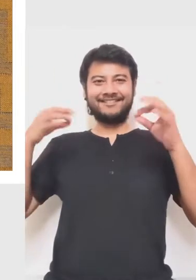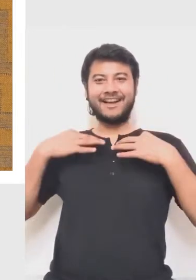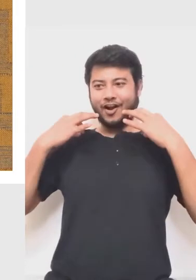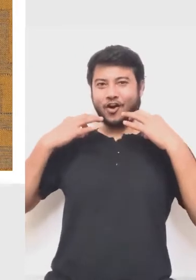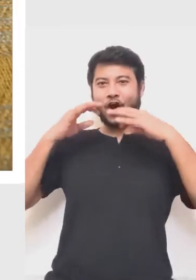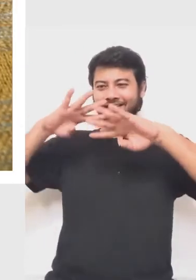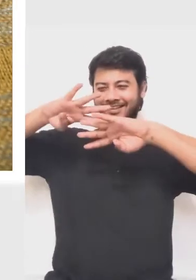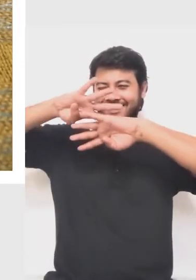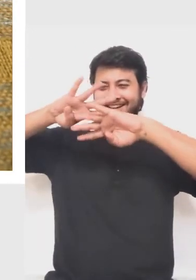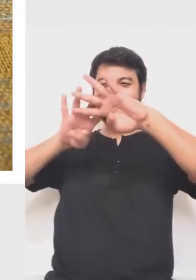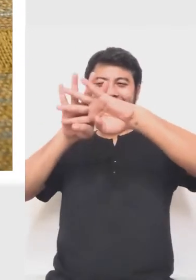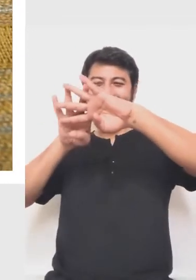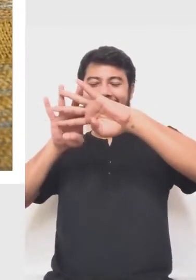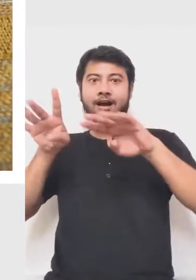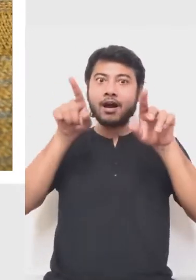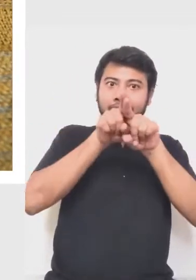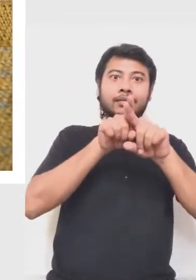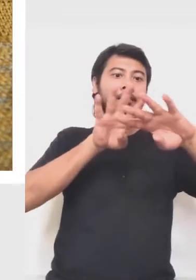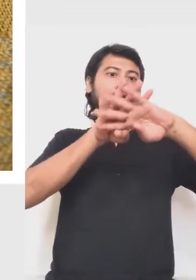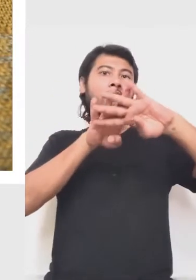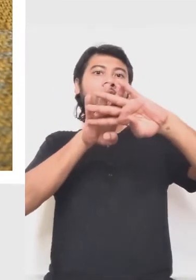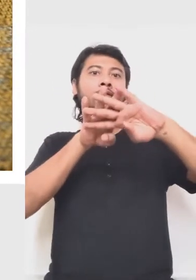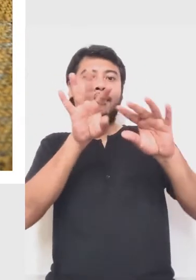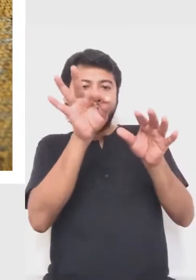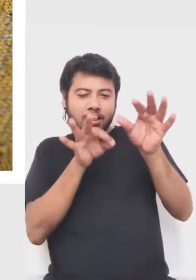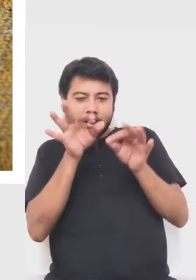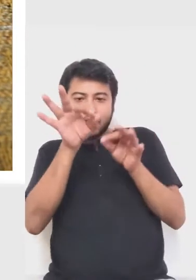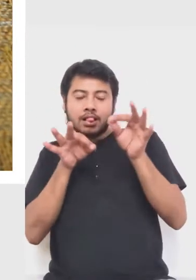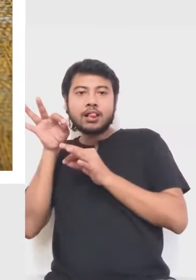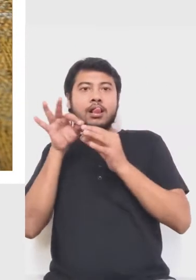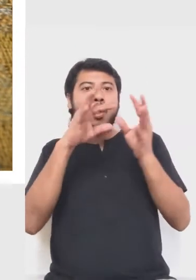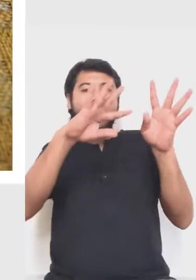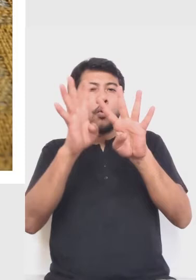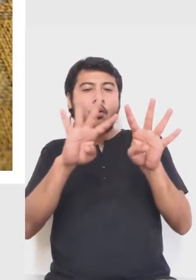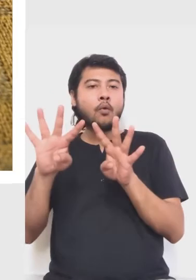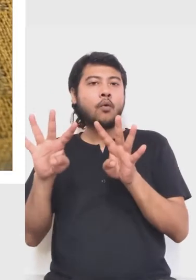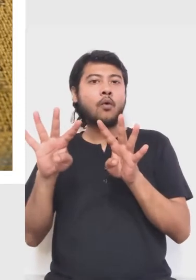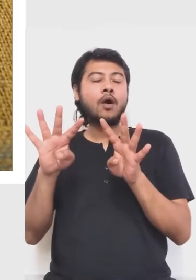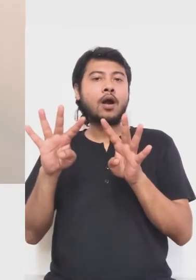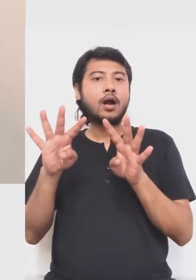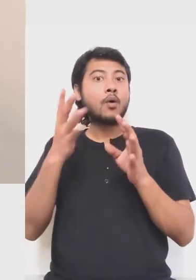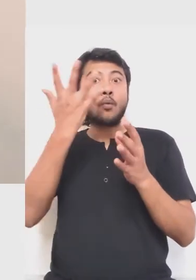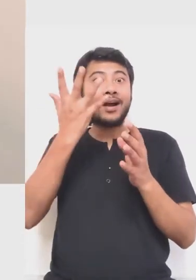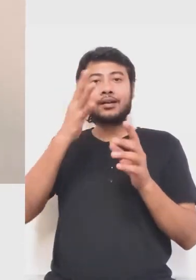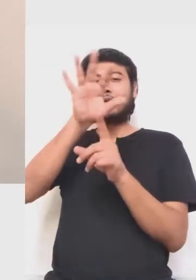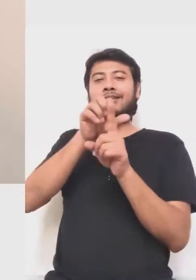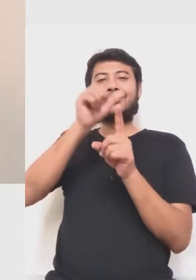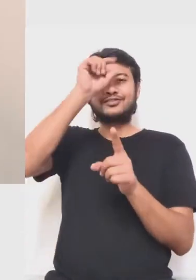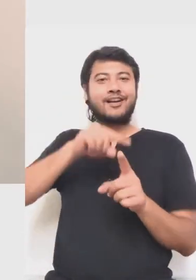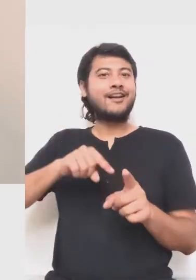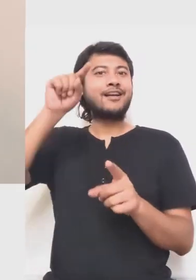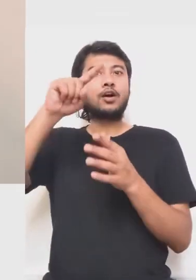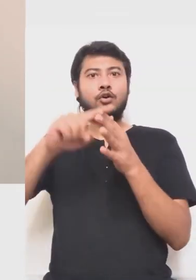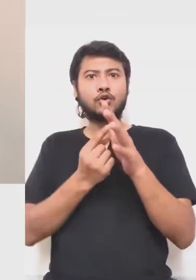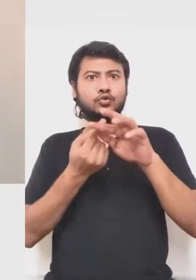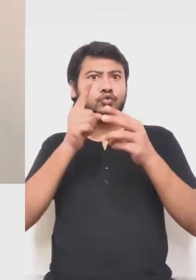the process of making and unmaking of the fibrous material itself. Jute in India is a utilitarian